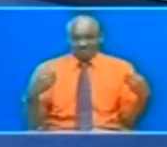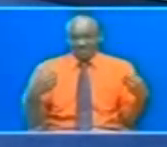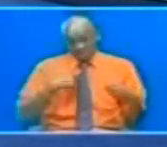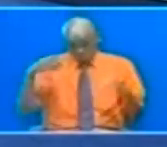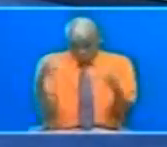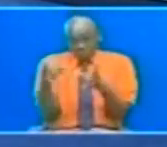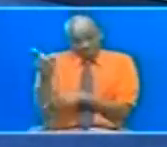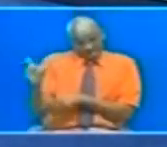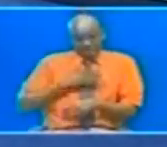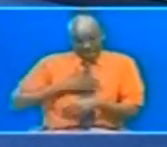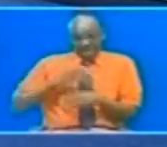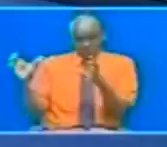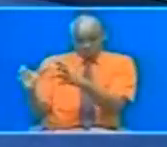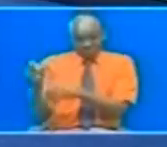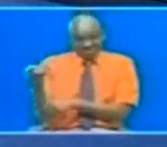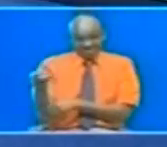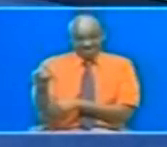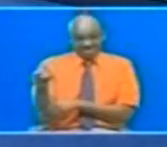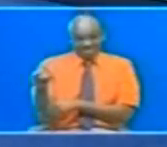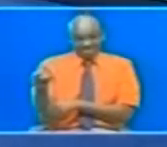the group.